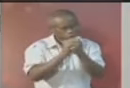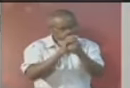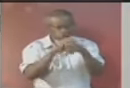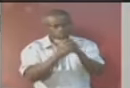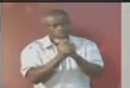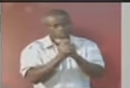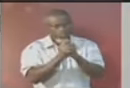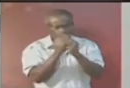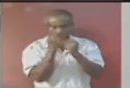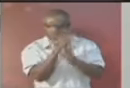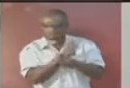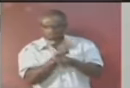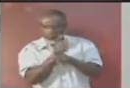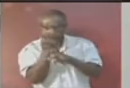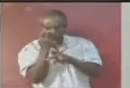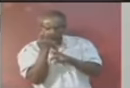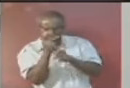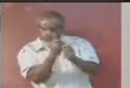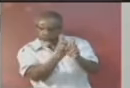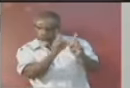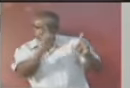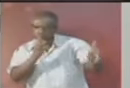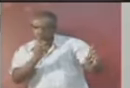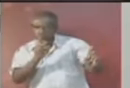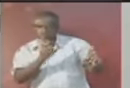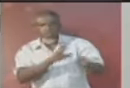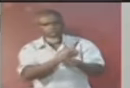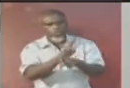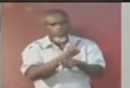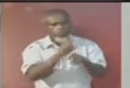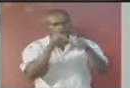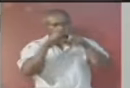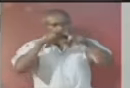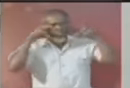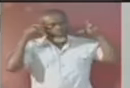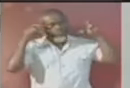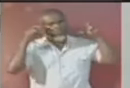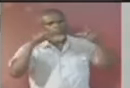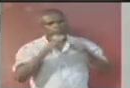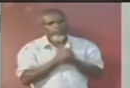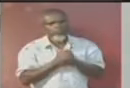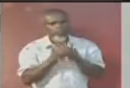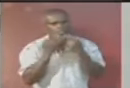from others, and wear your mask. Goodbye for now.